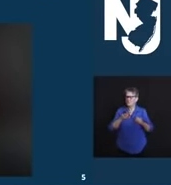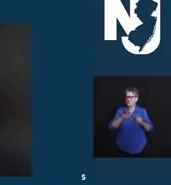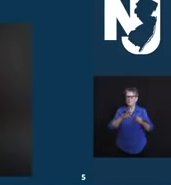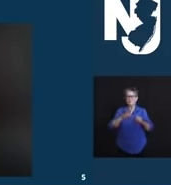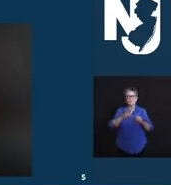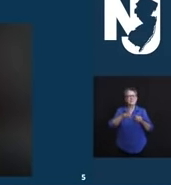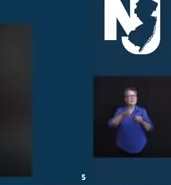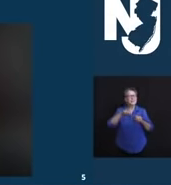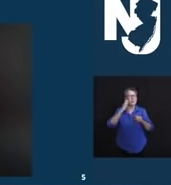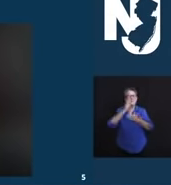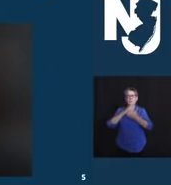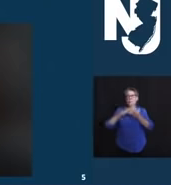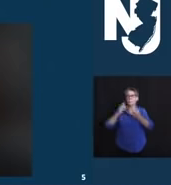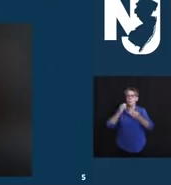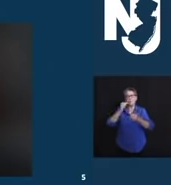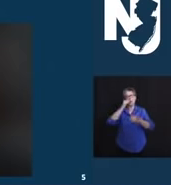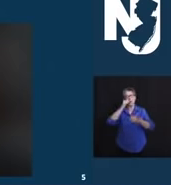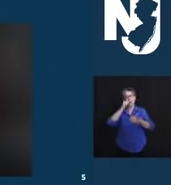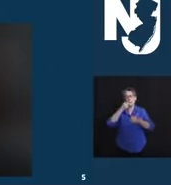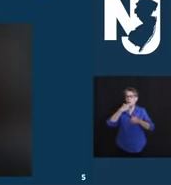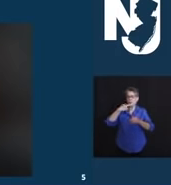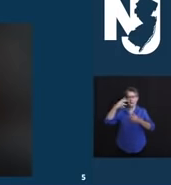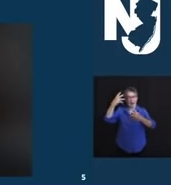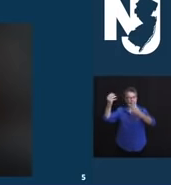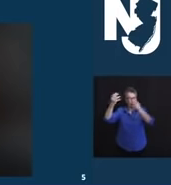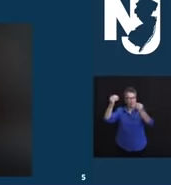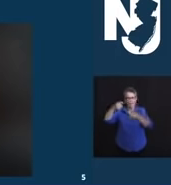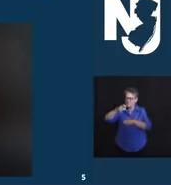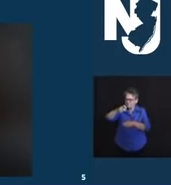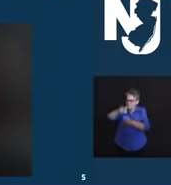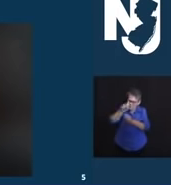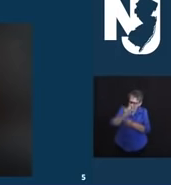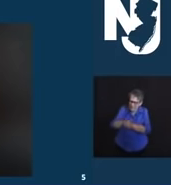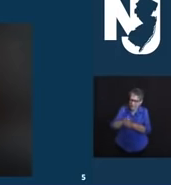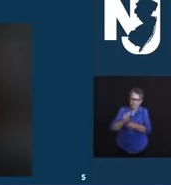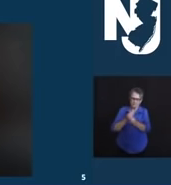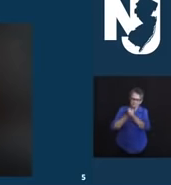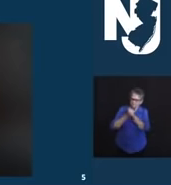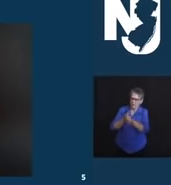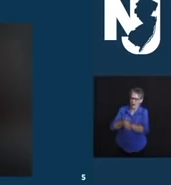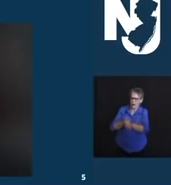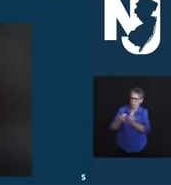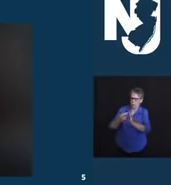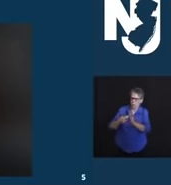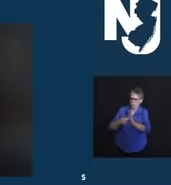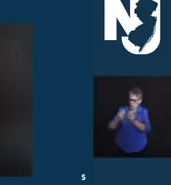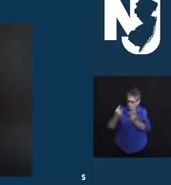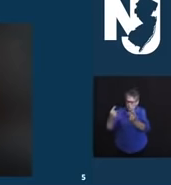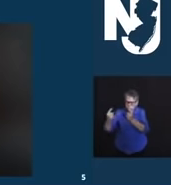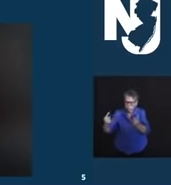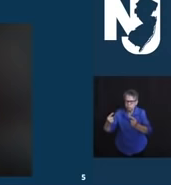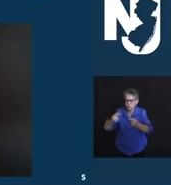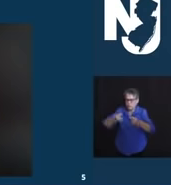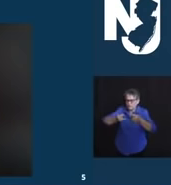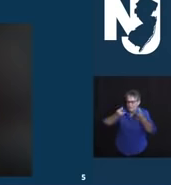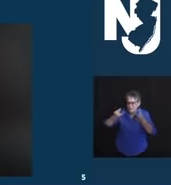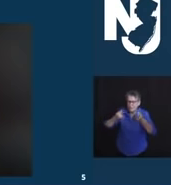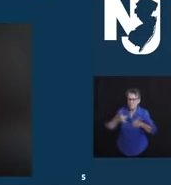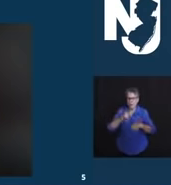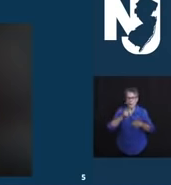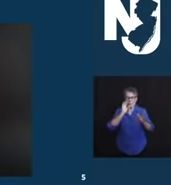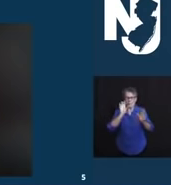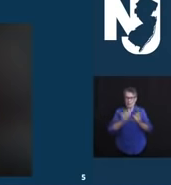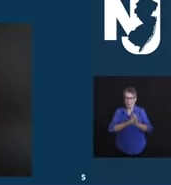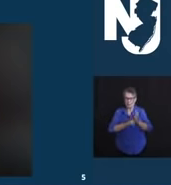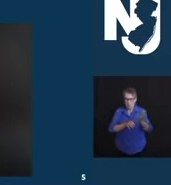see, began legal actions against the Factory Restaurant and Lounge for what it is saying have been regular